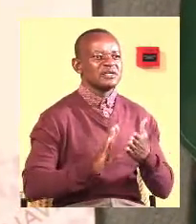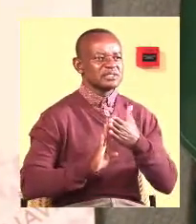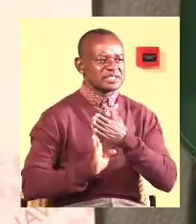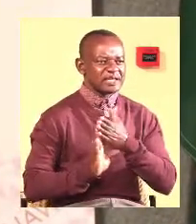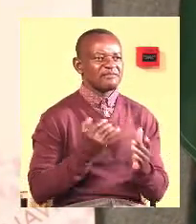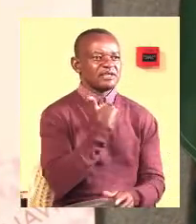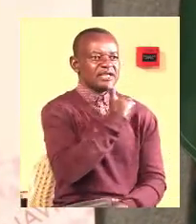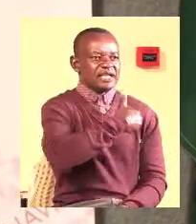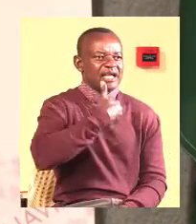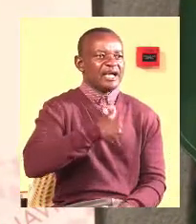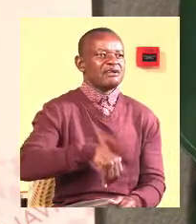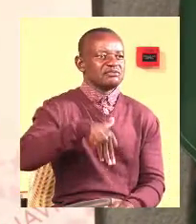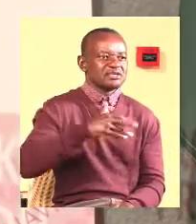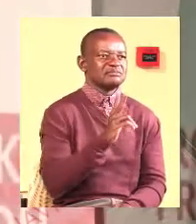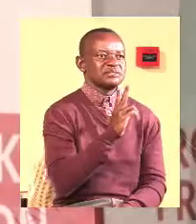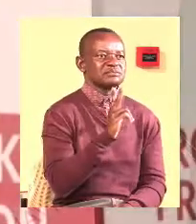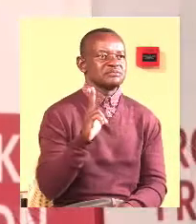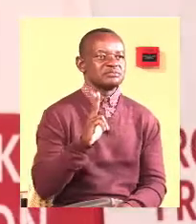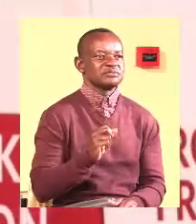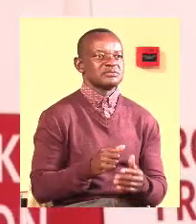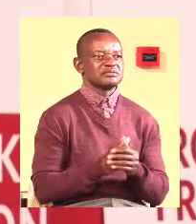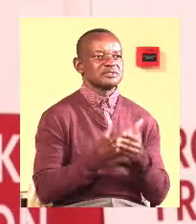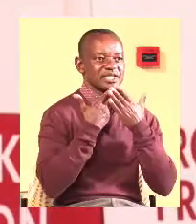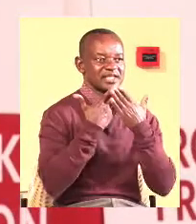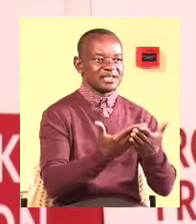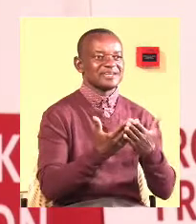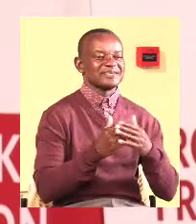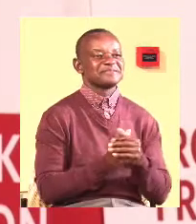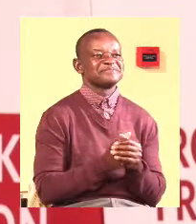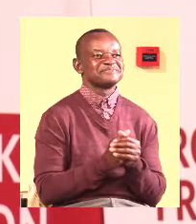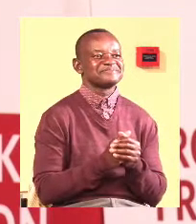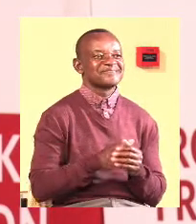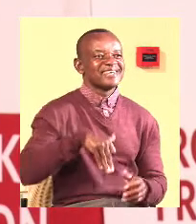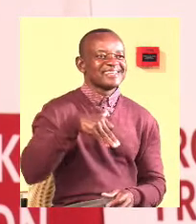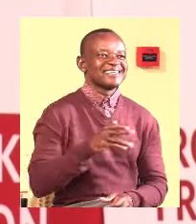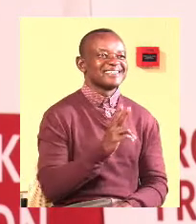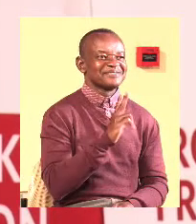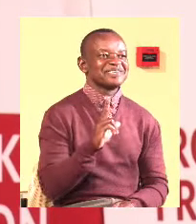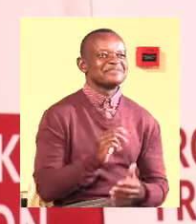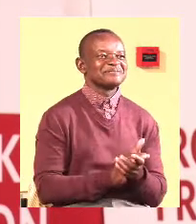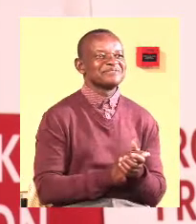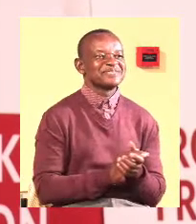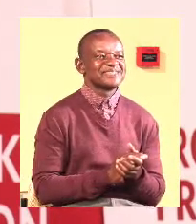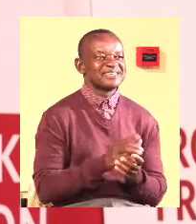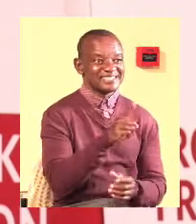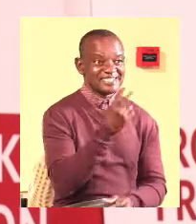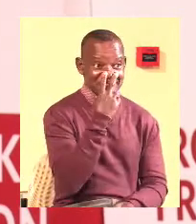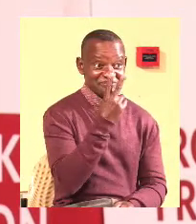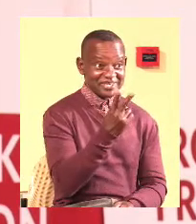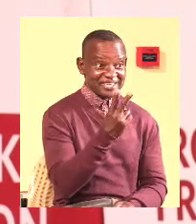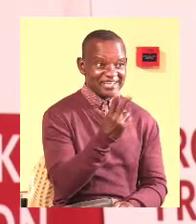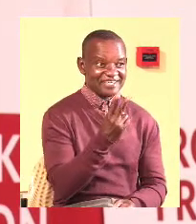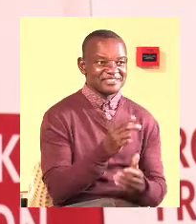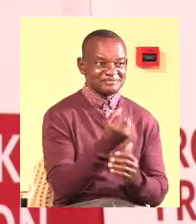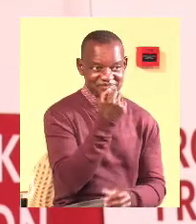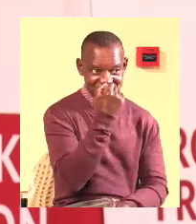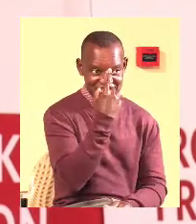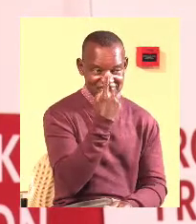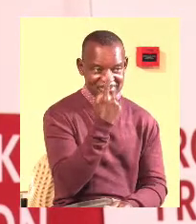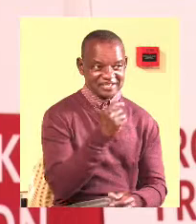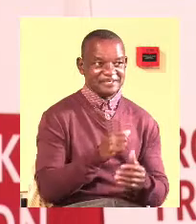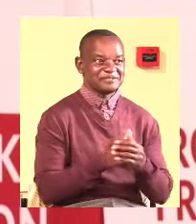you. Thank you so much. There we have it, fellow Namibians. Just a friendly reminder. Some